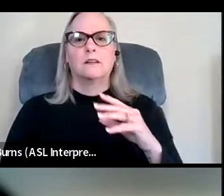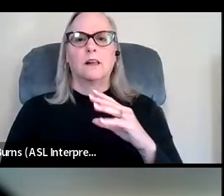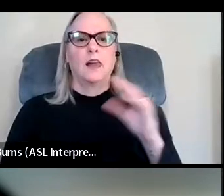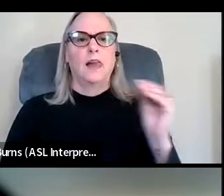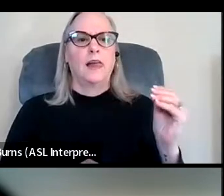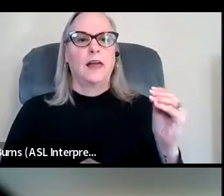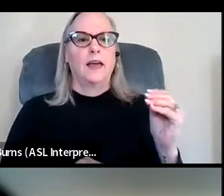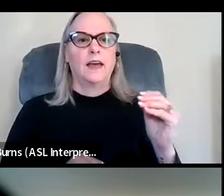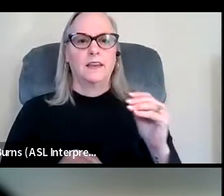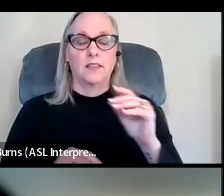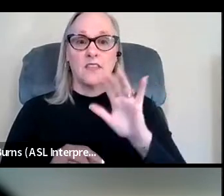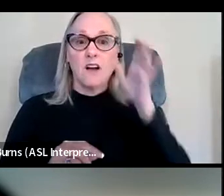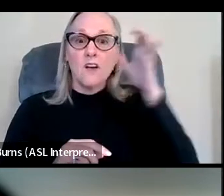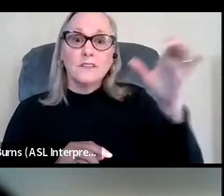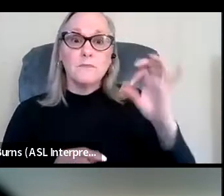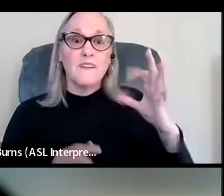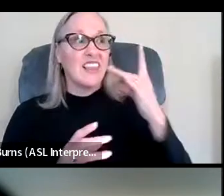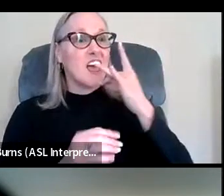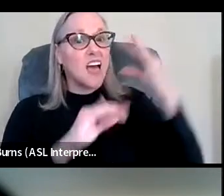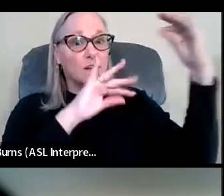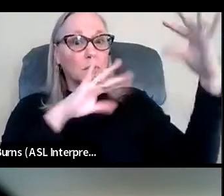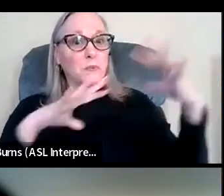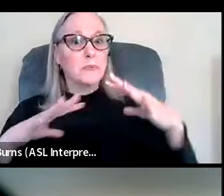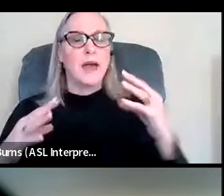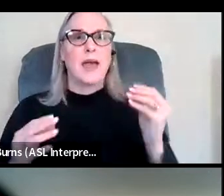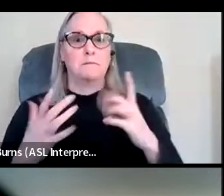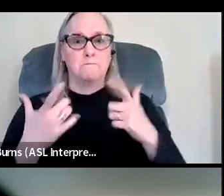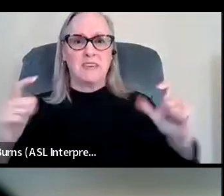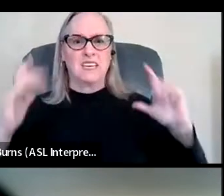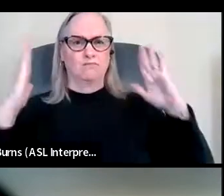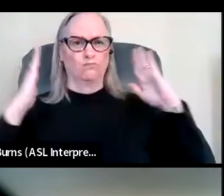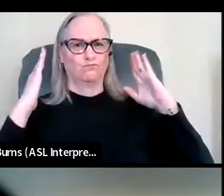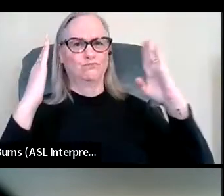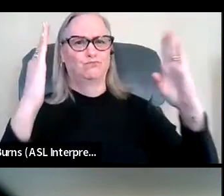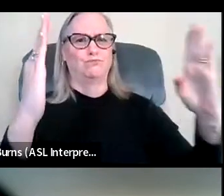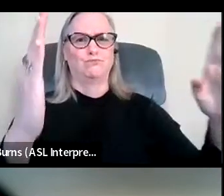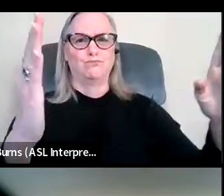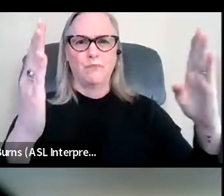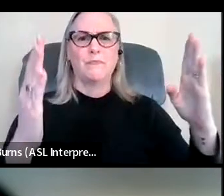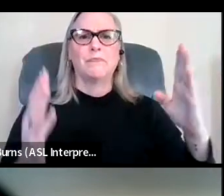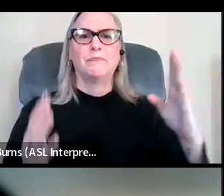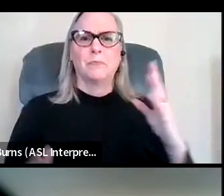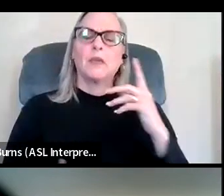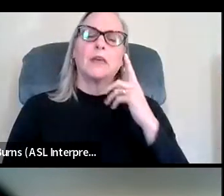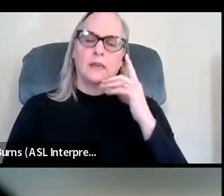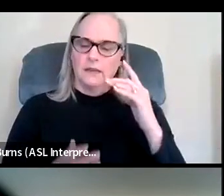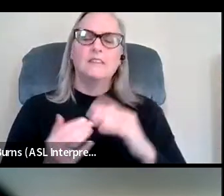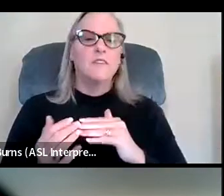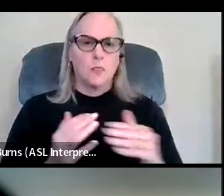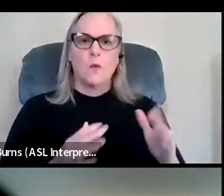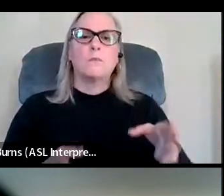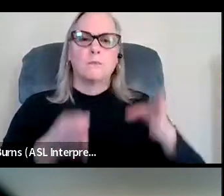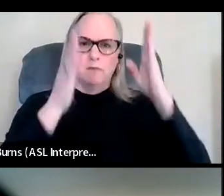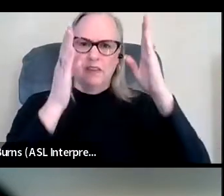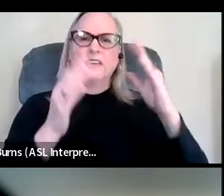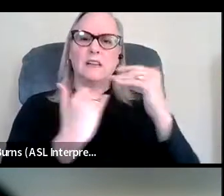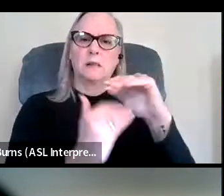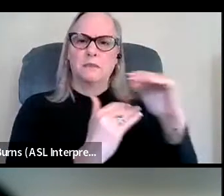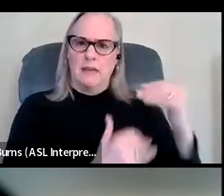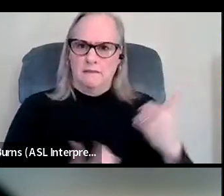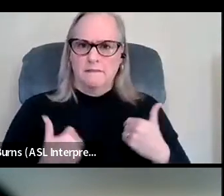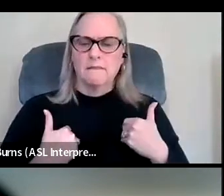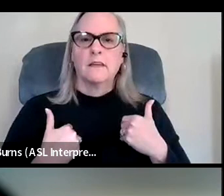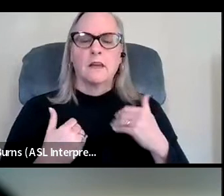the building and having corridors that are as wide as we can make them, given the constraints of the building. We know that